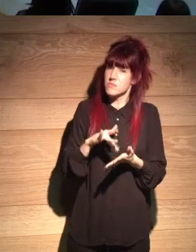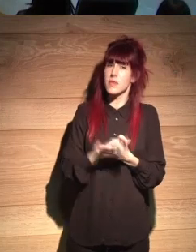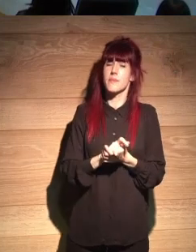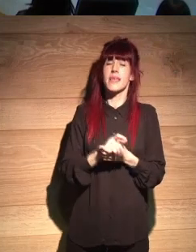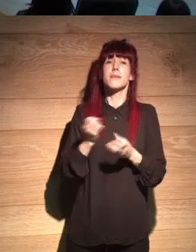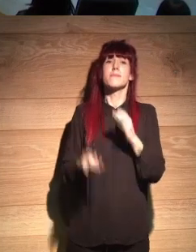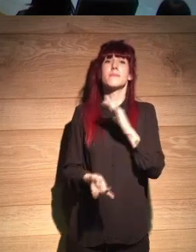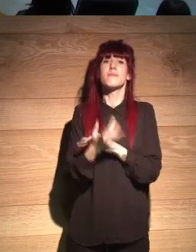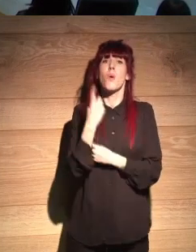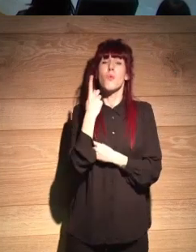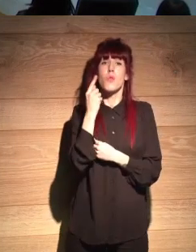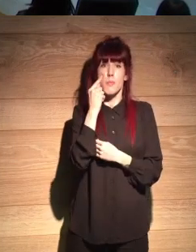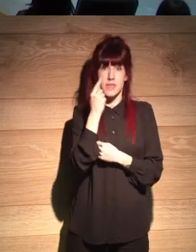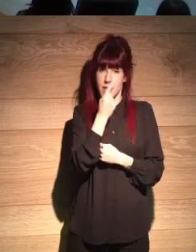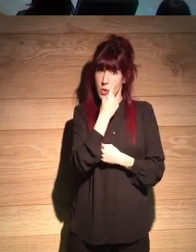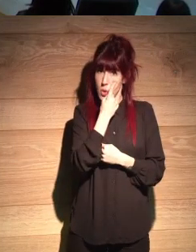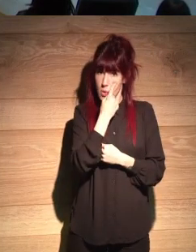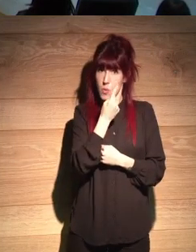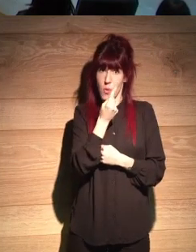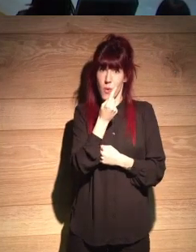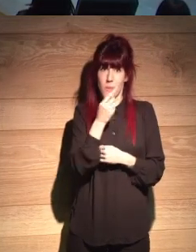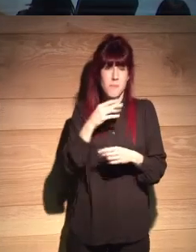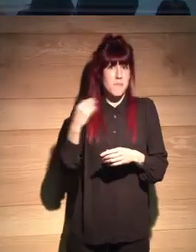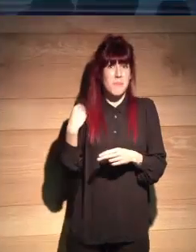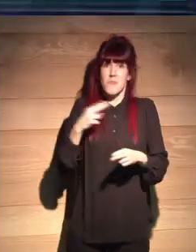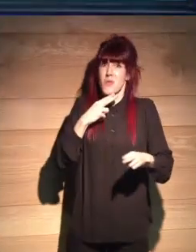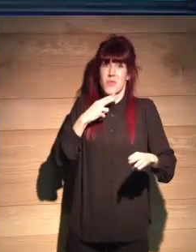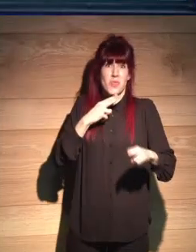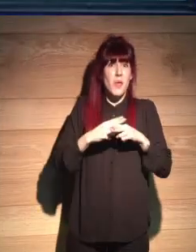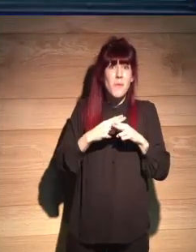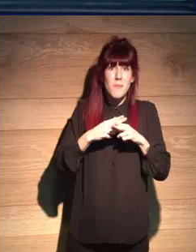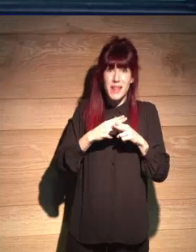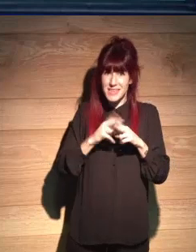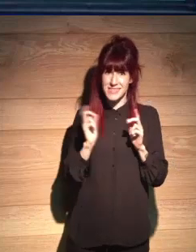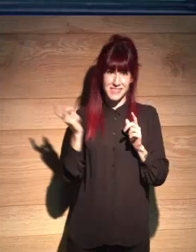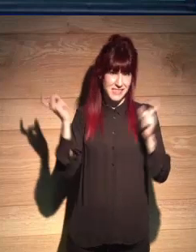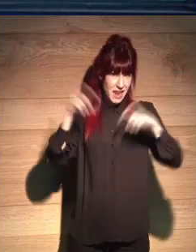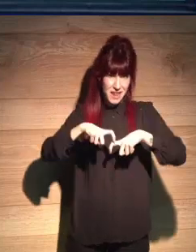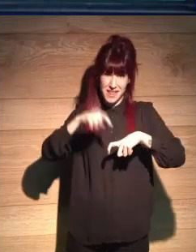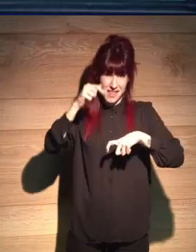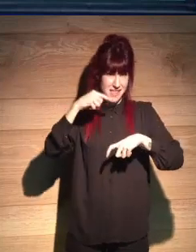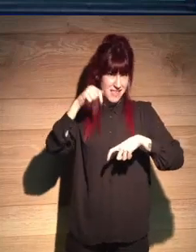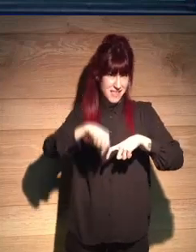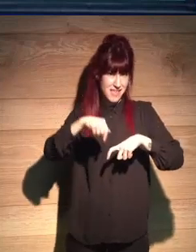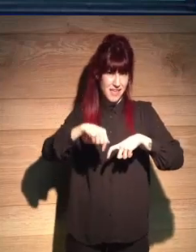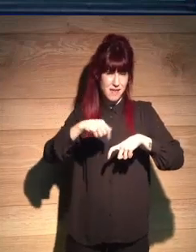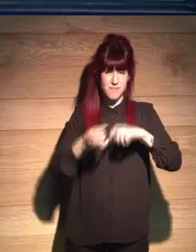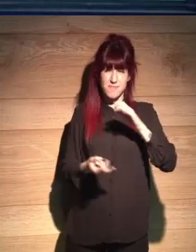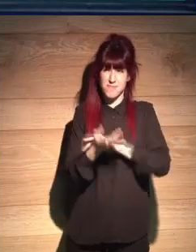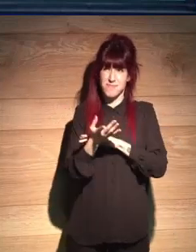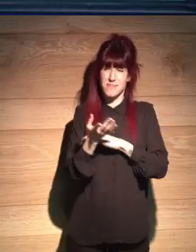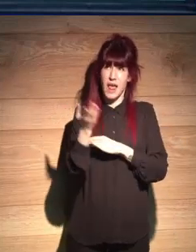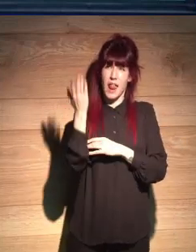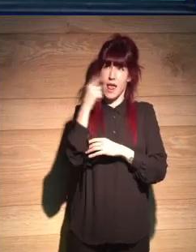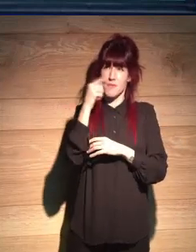We have created an observatory that has the same name as this meeting. We created it last year